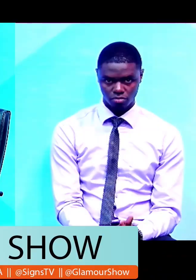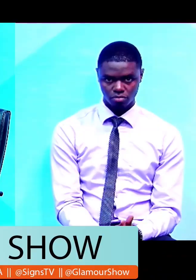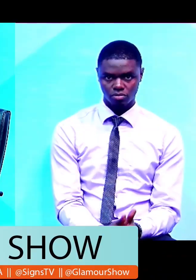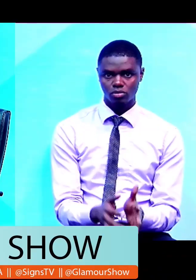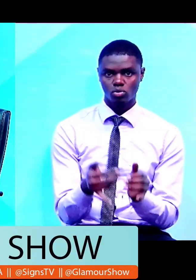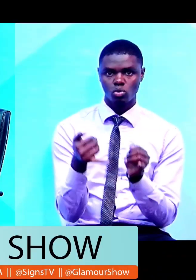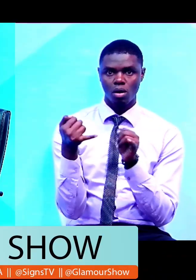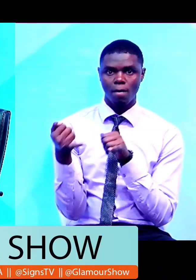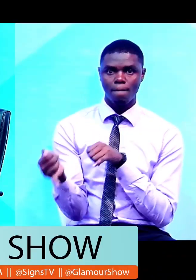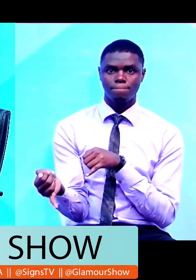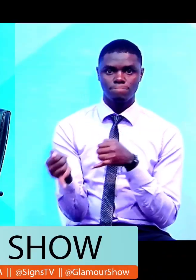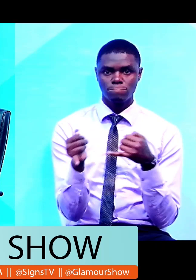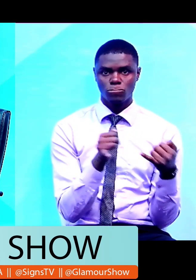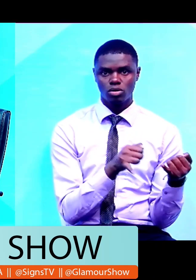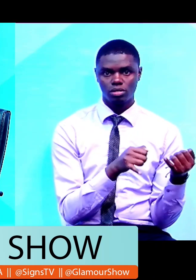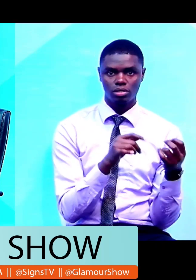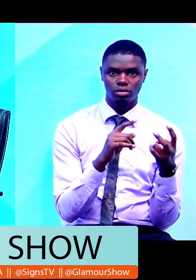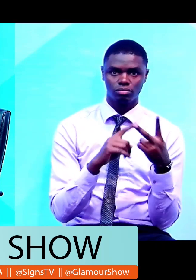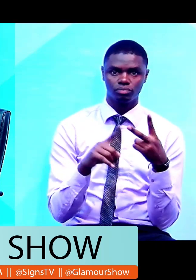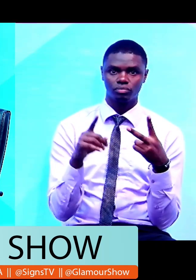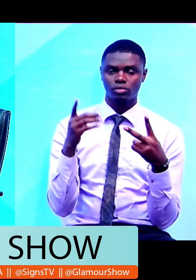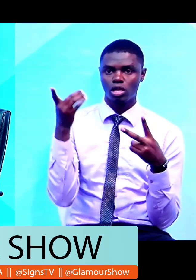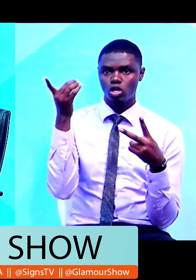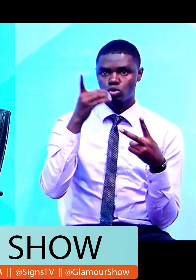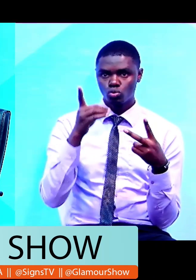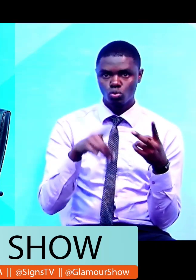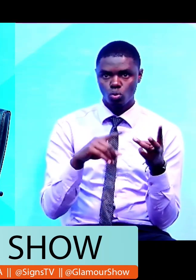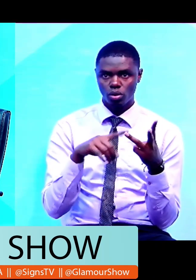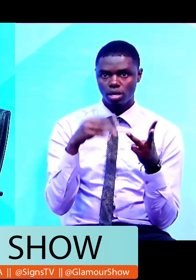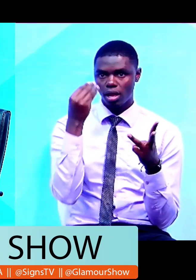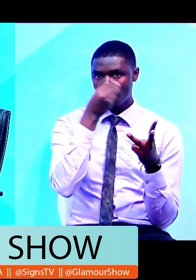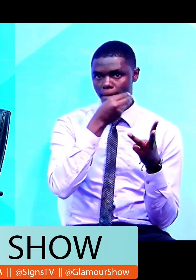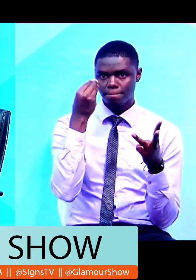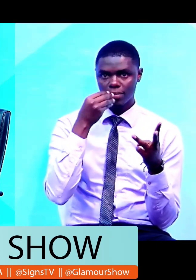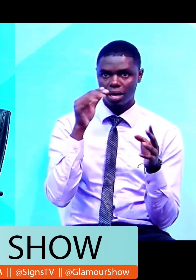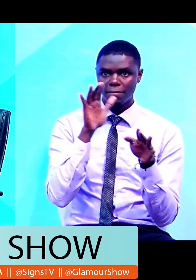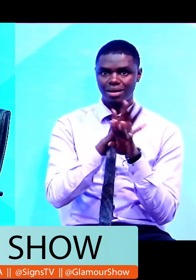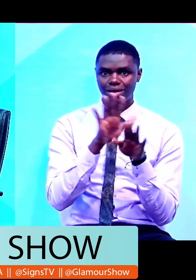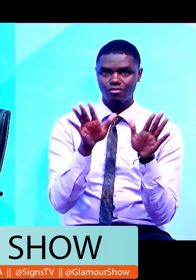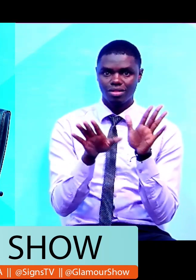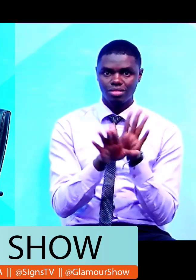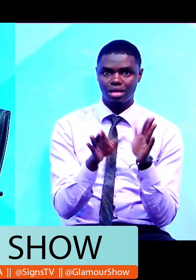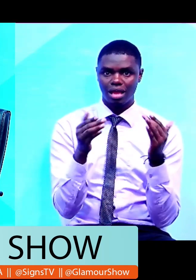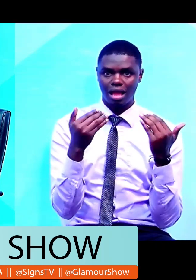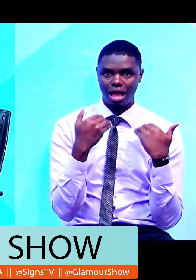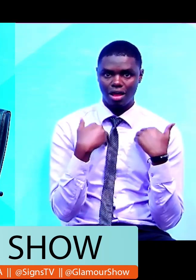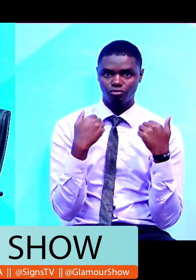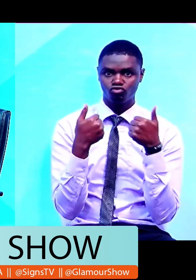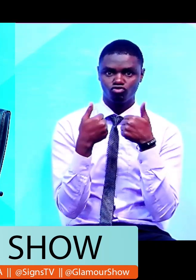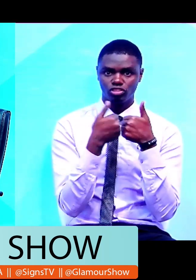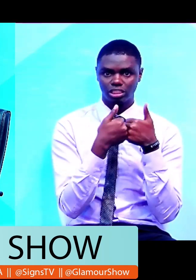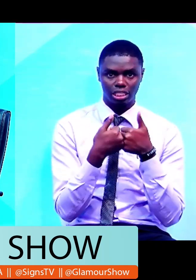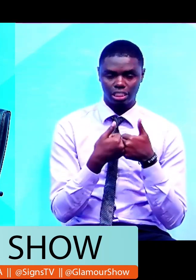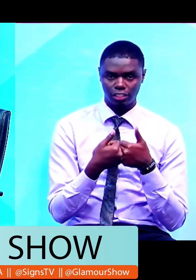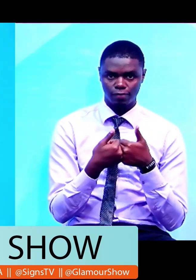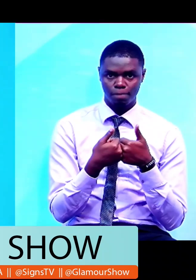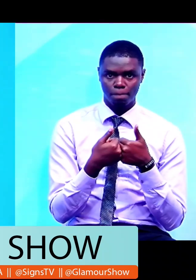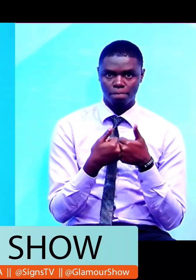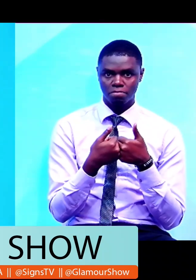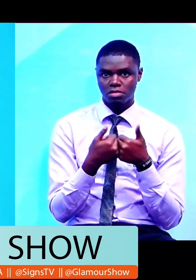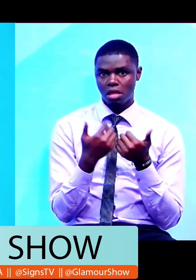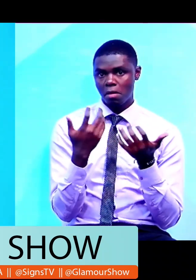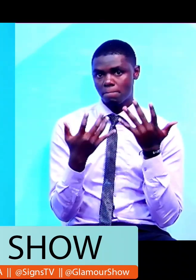Modeling, drawing, makeup, and everything has their challenges. You might